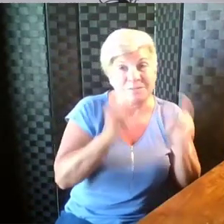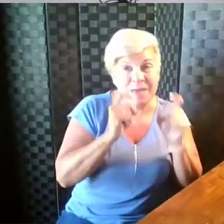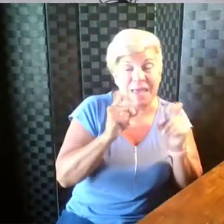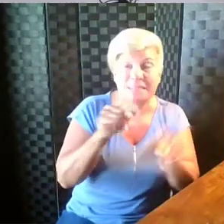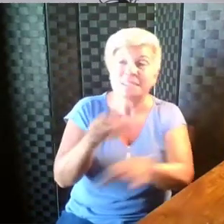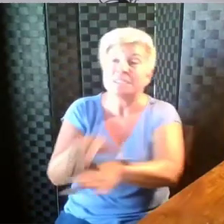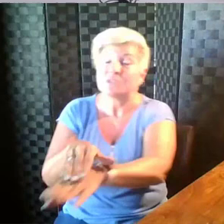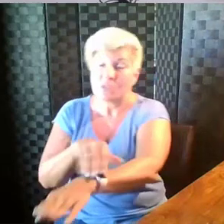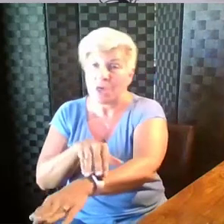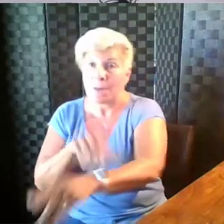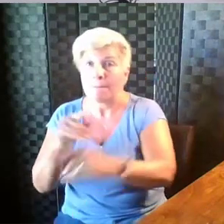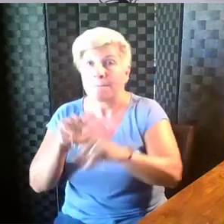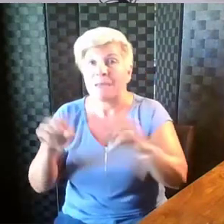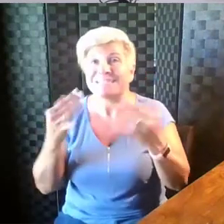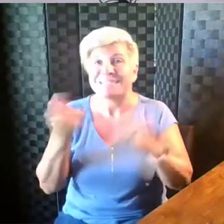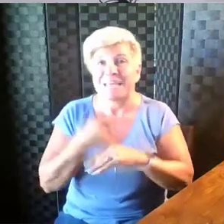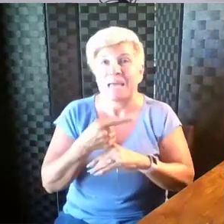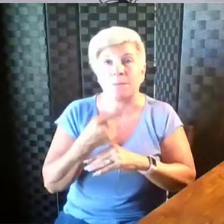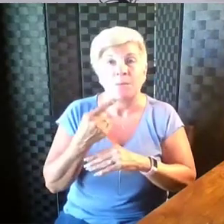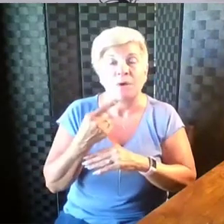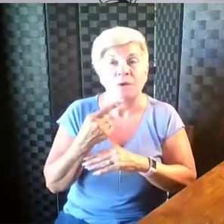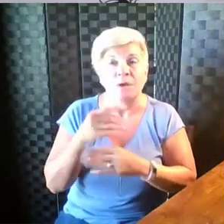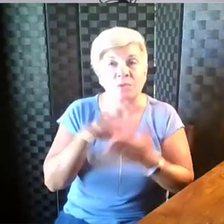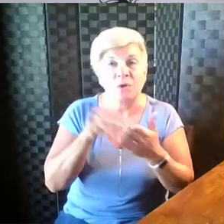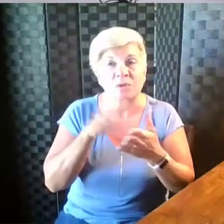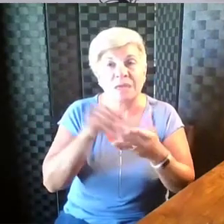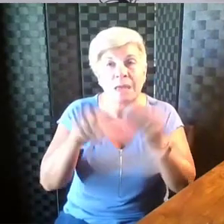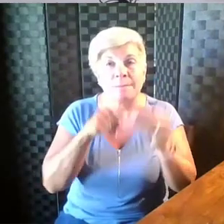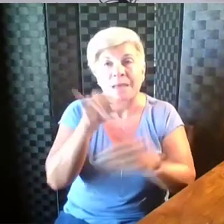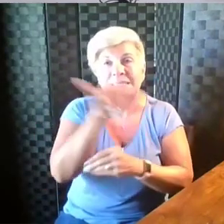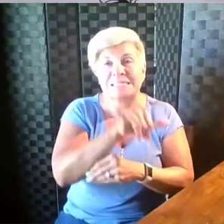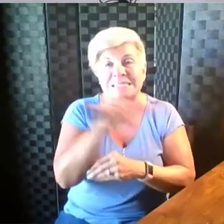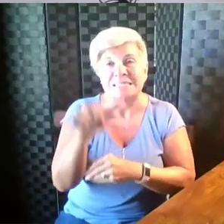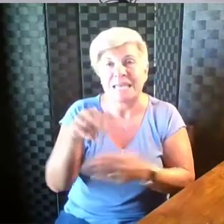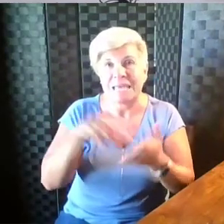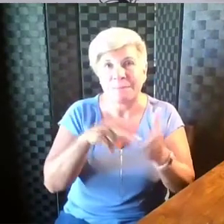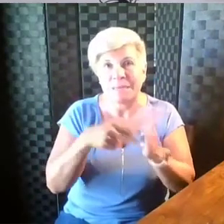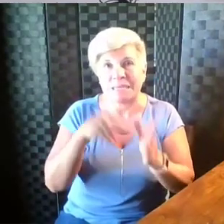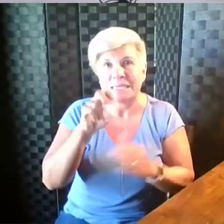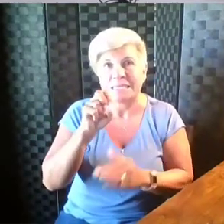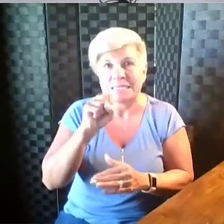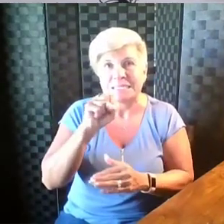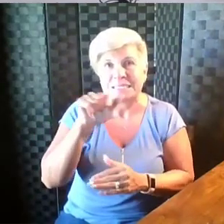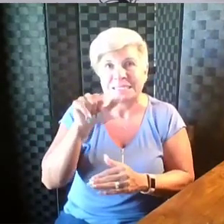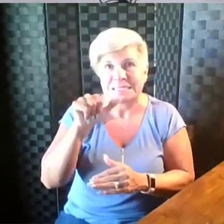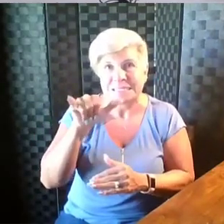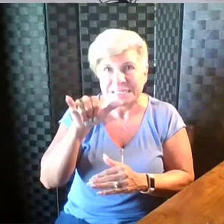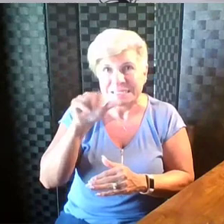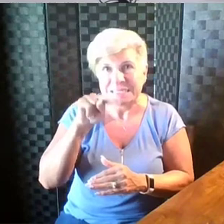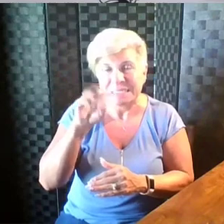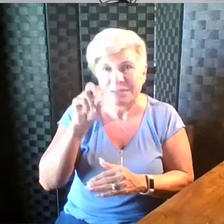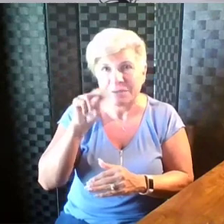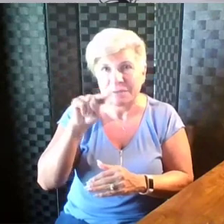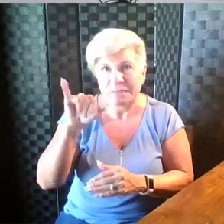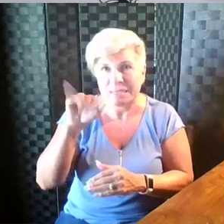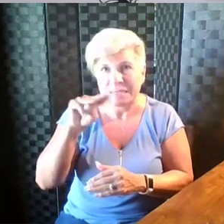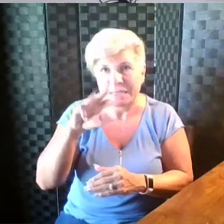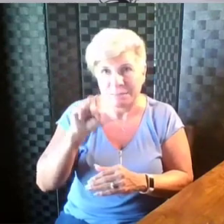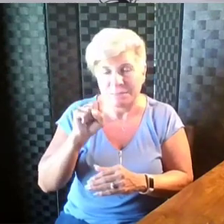synonyms, so words that mean about the same. And fast and quick mean the same. So they